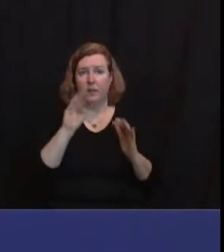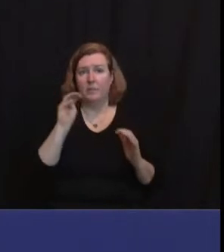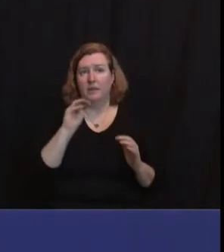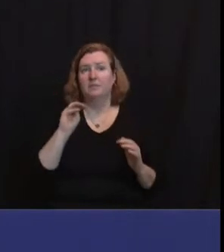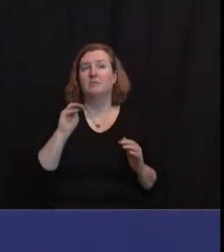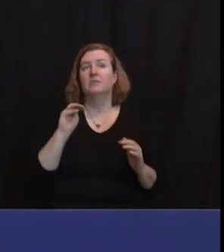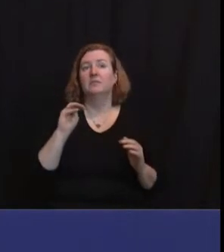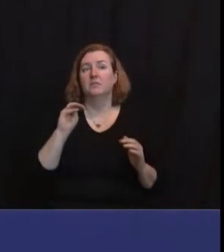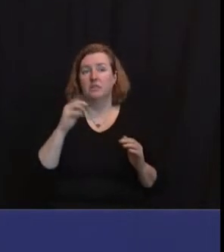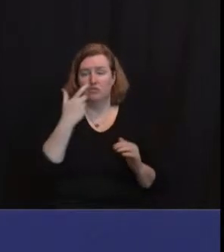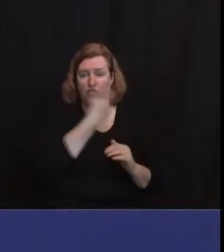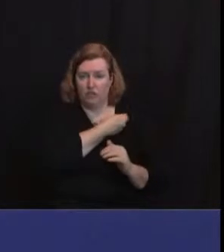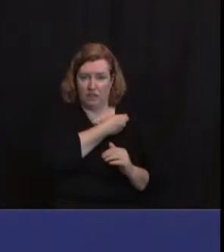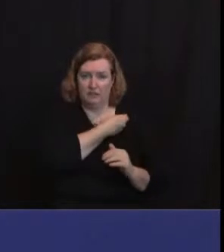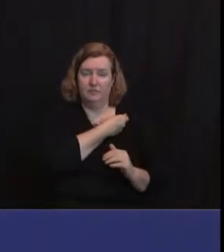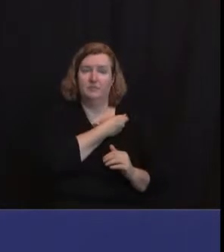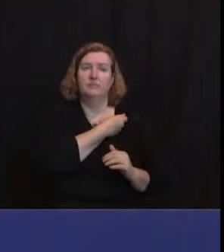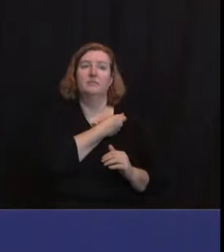control, that we'll have